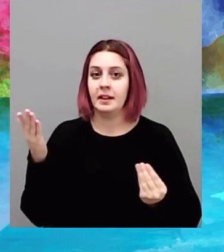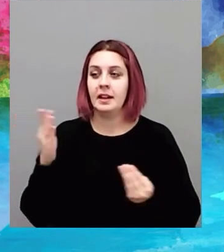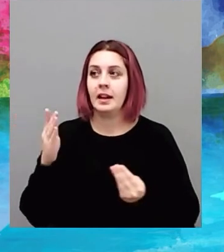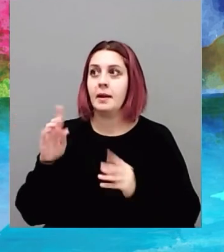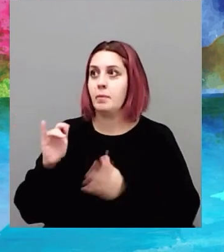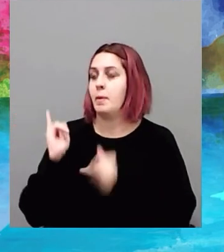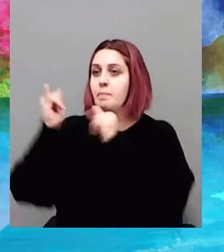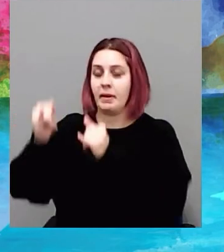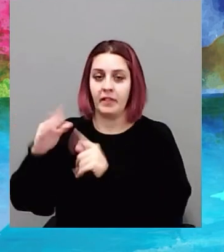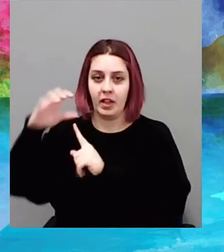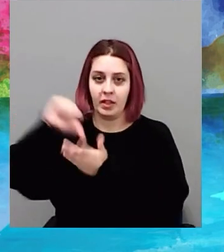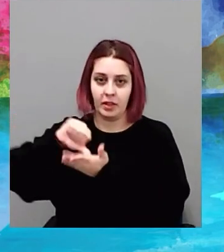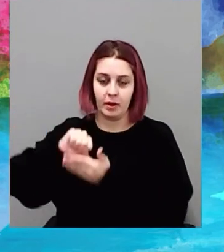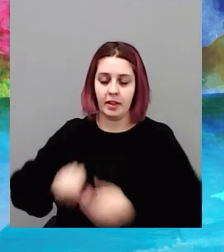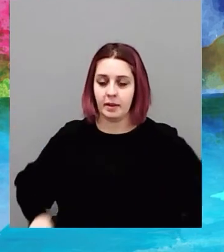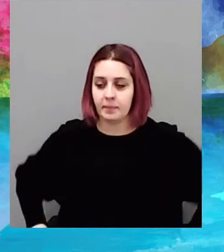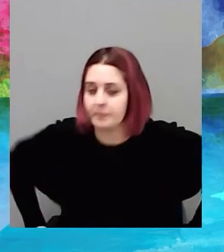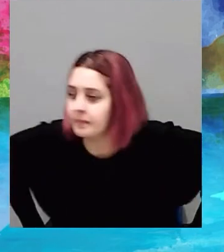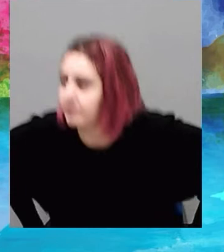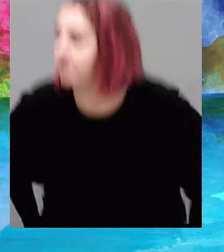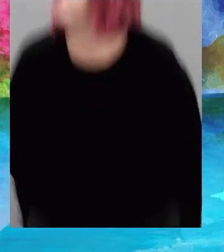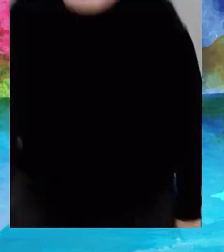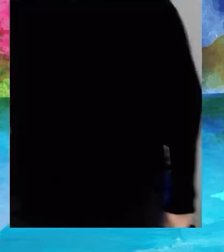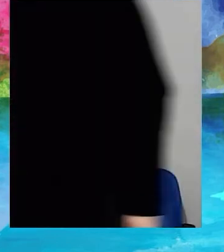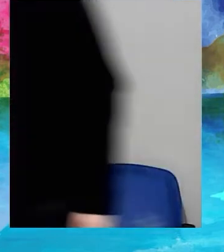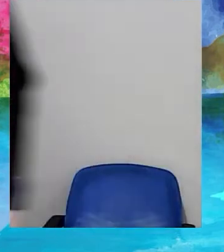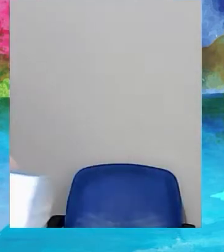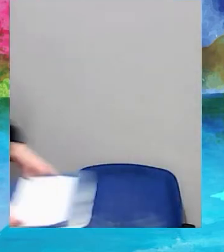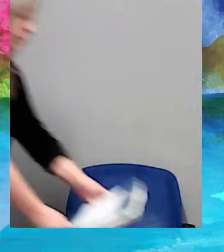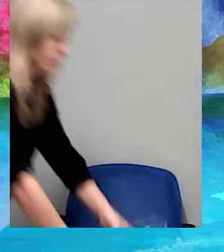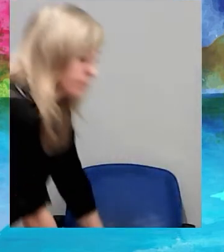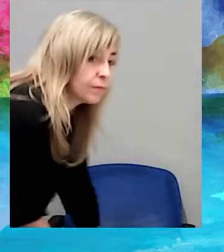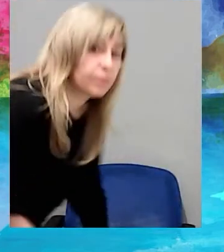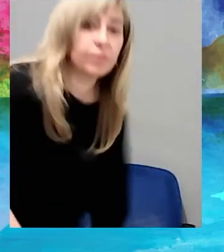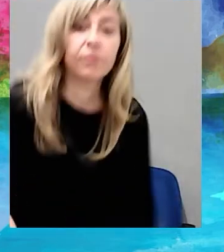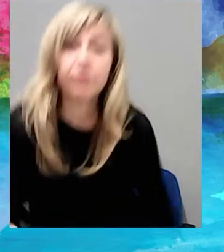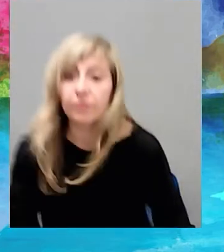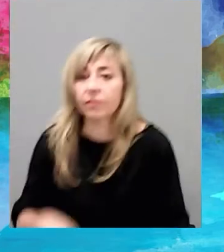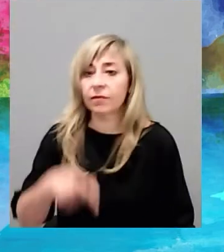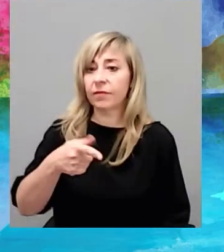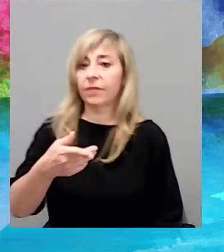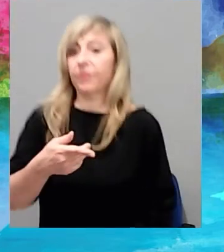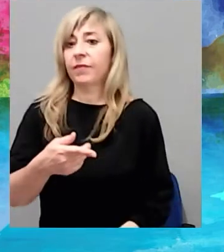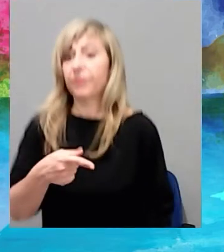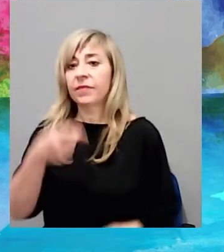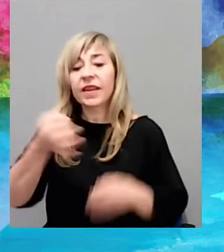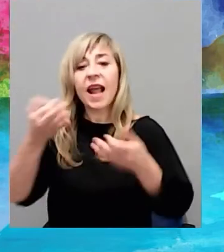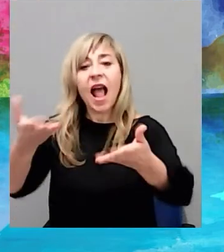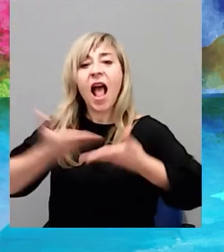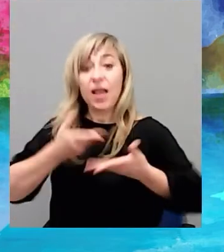people who are first learning to get around a city. Now, all of this helps us in the design